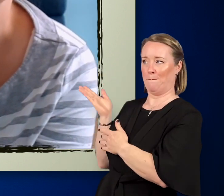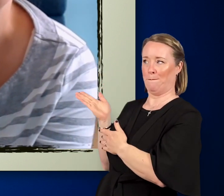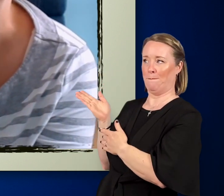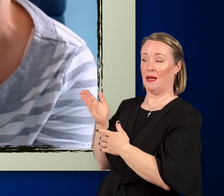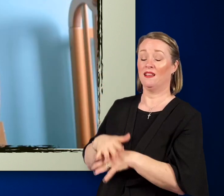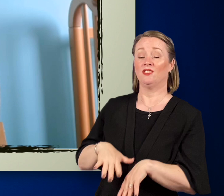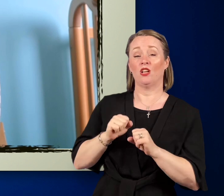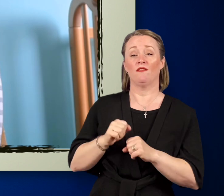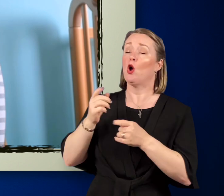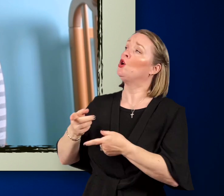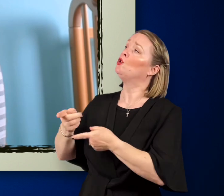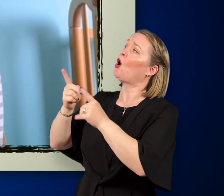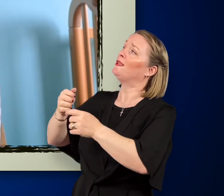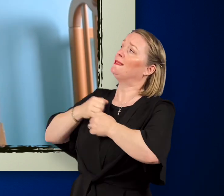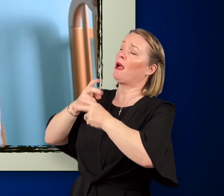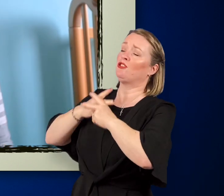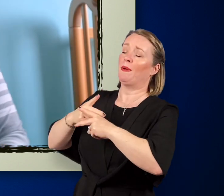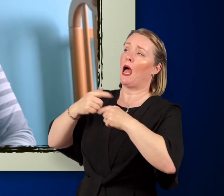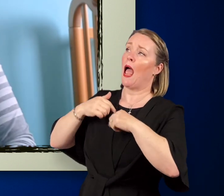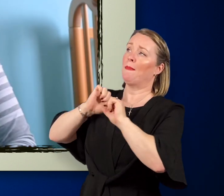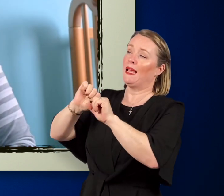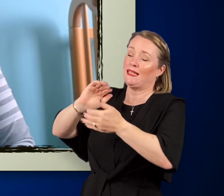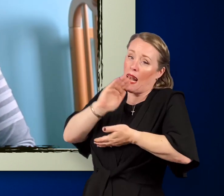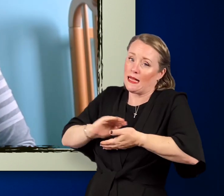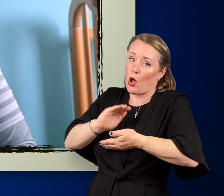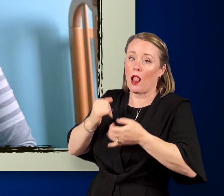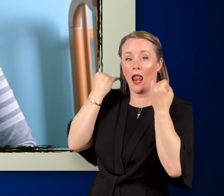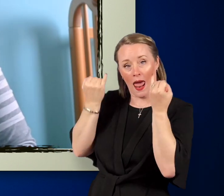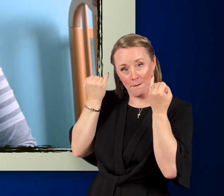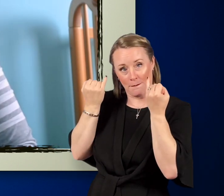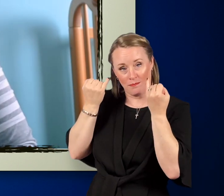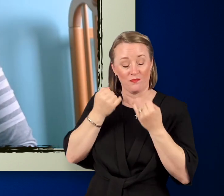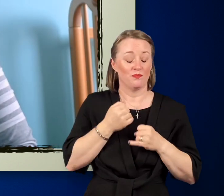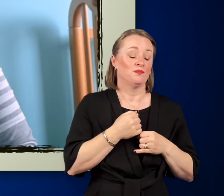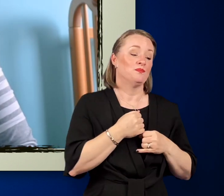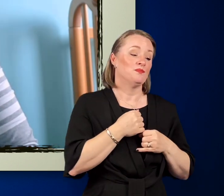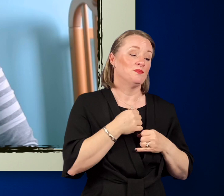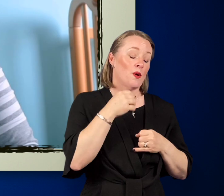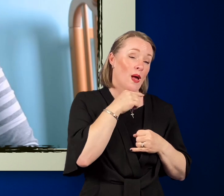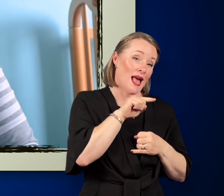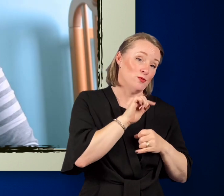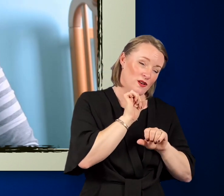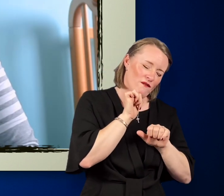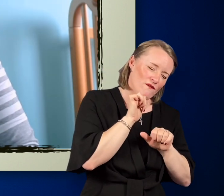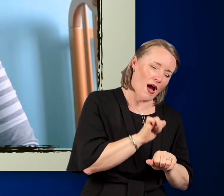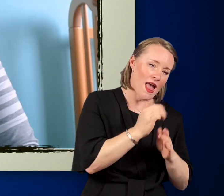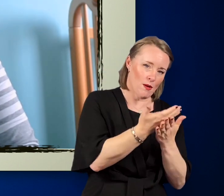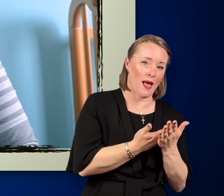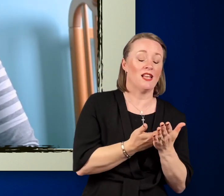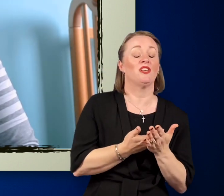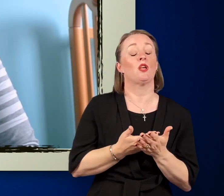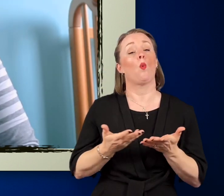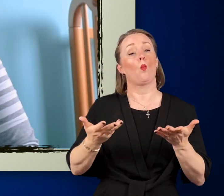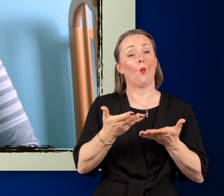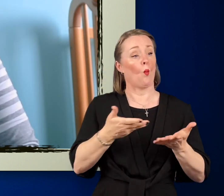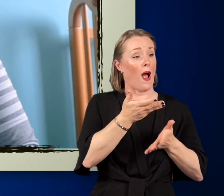little lamb. His favourite page is one where it says, wherever I go, I know. That's all it says. Although the next page then